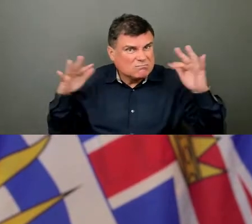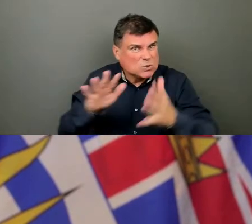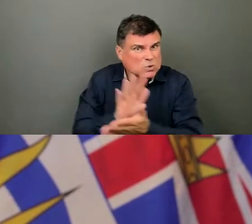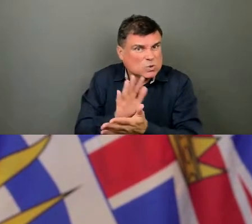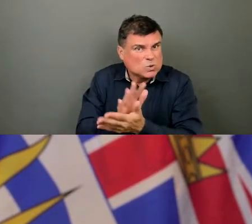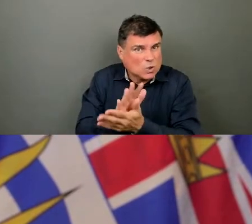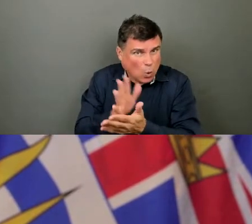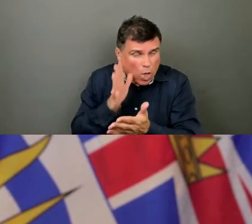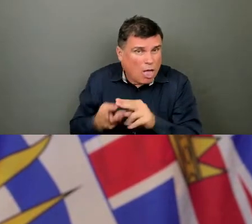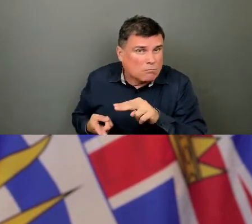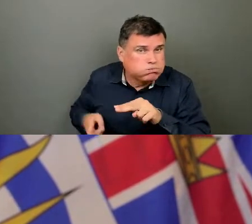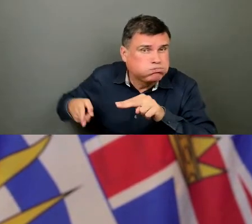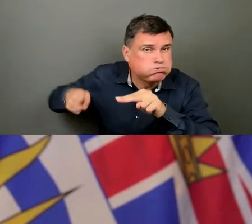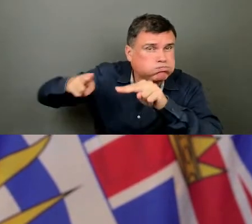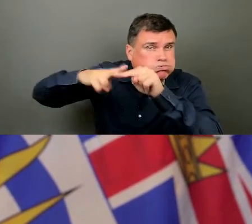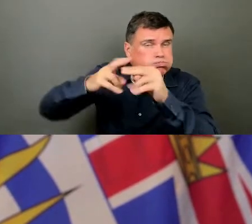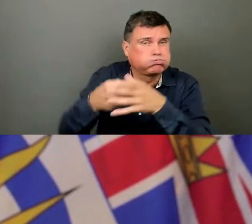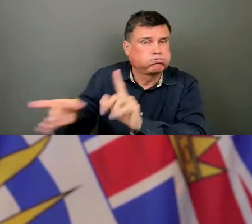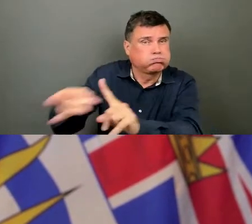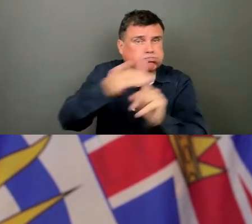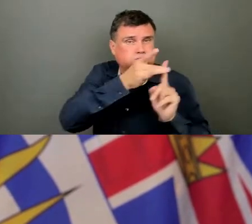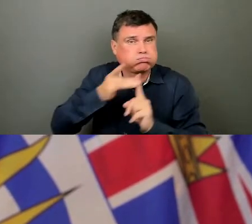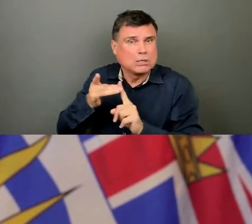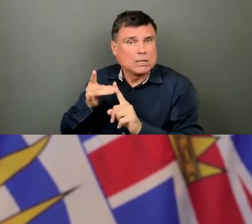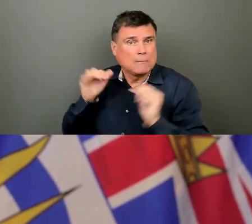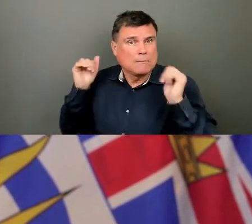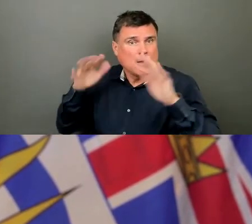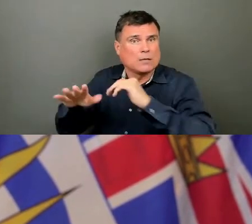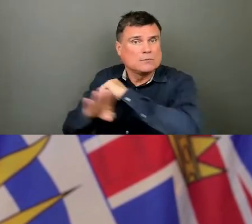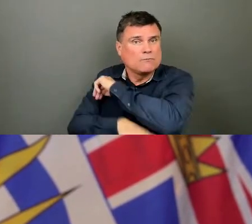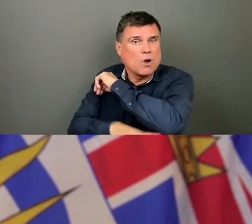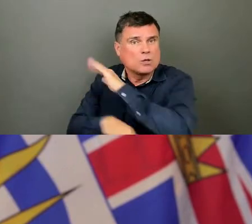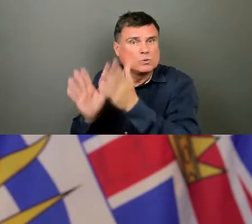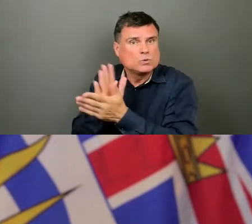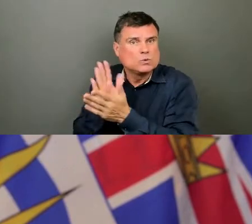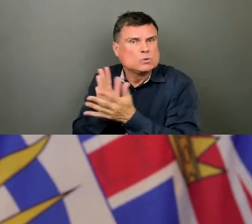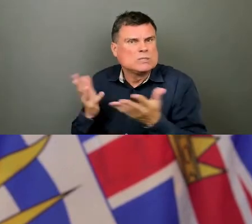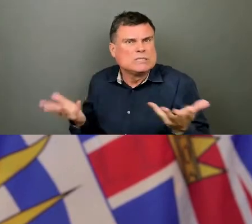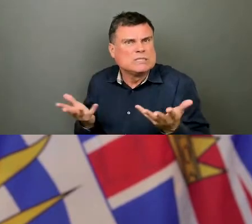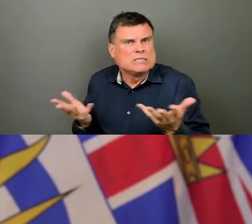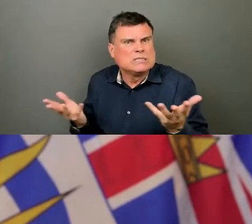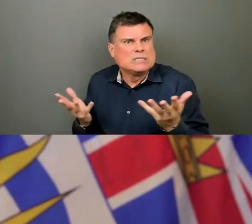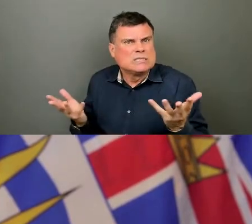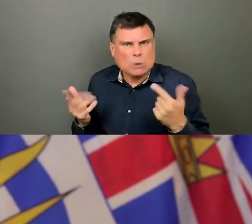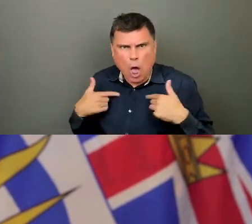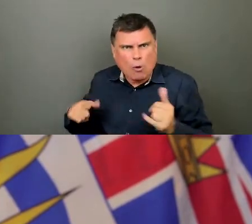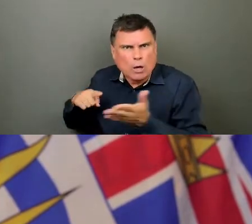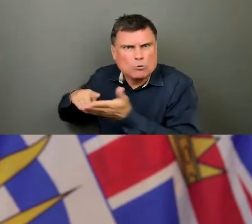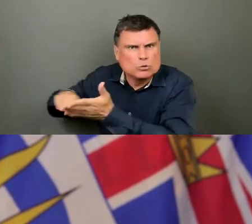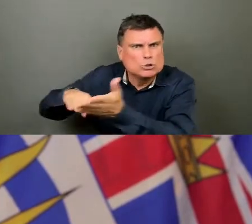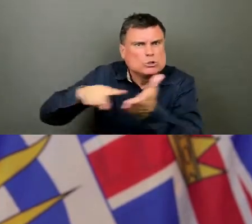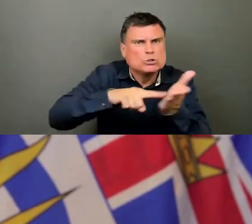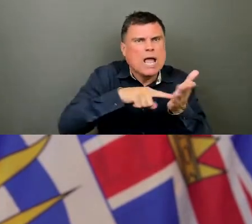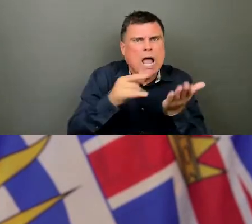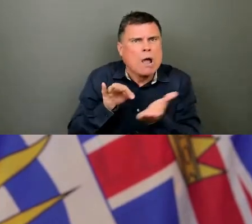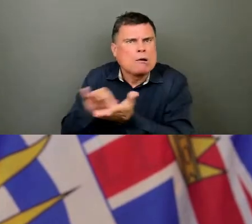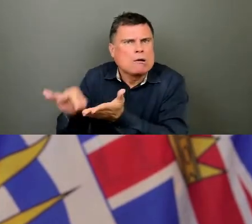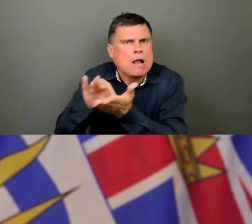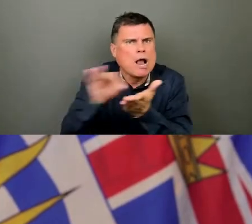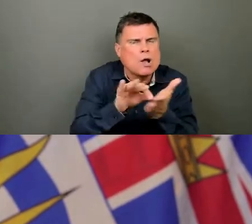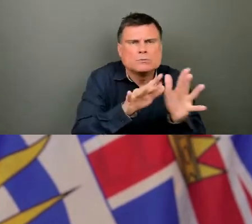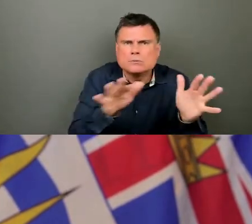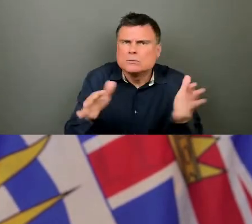they come back? And how are you going to keep up with contact tracing there if it's already strained? Yeah, no, you know, these are things that we